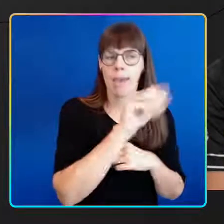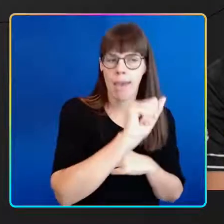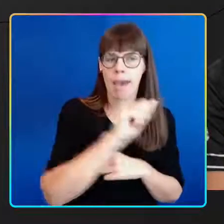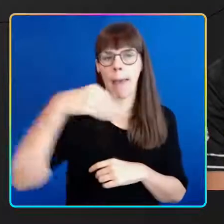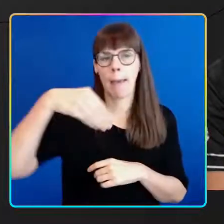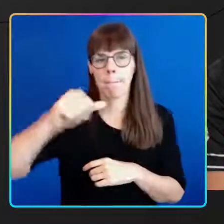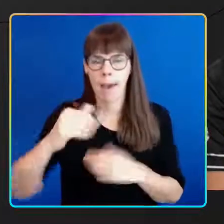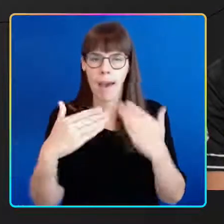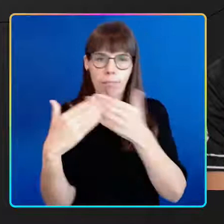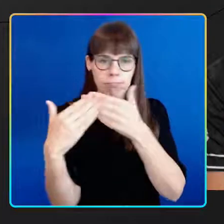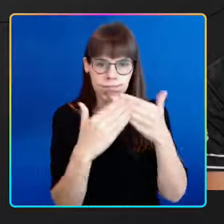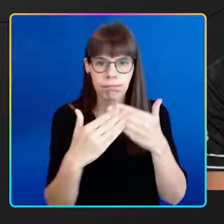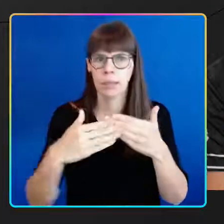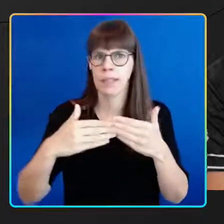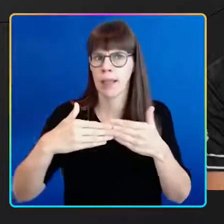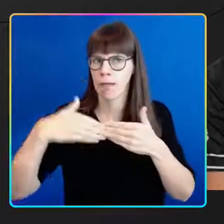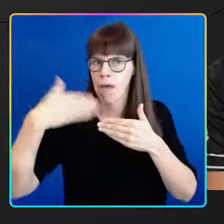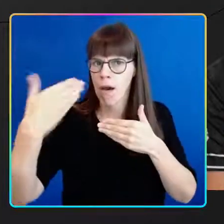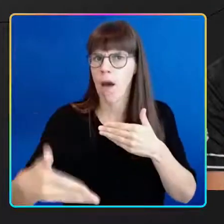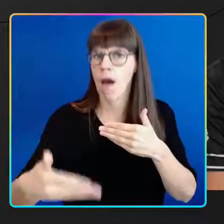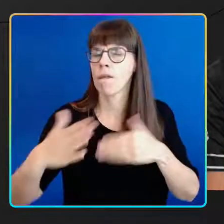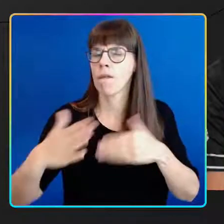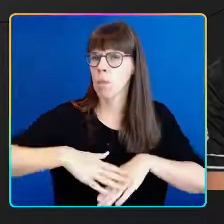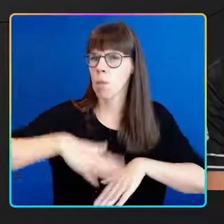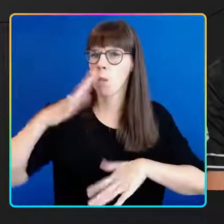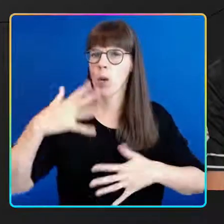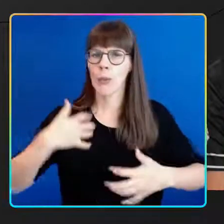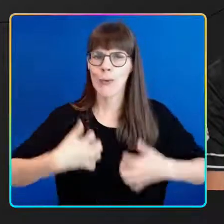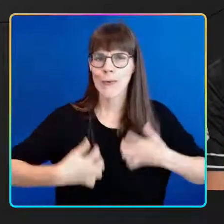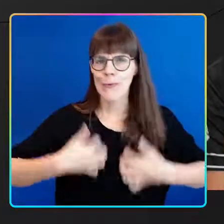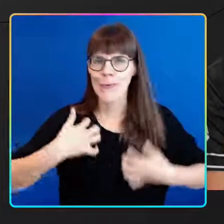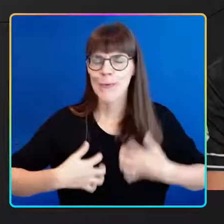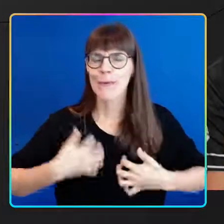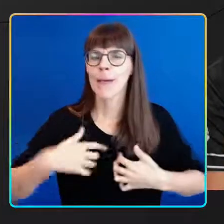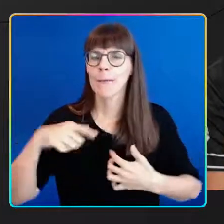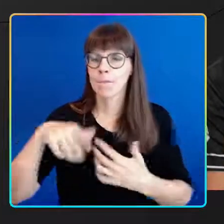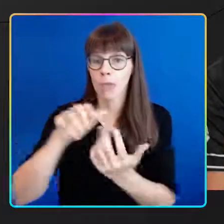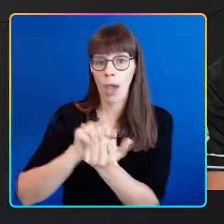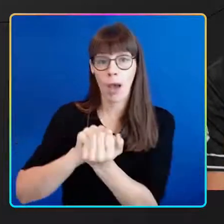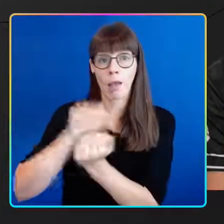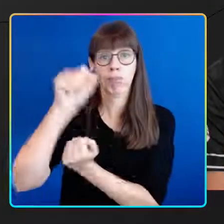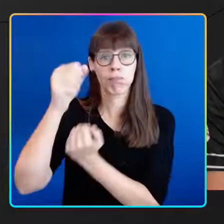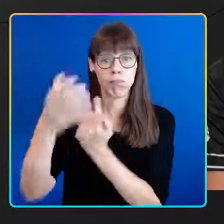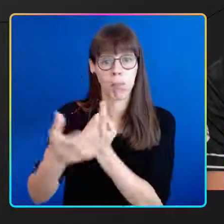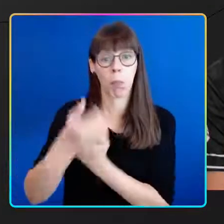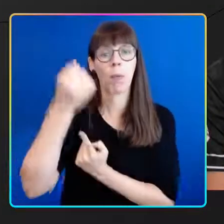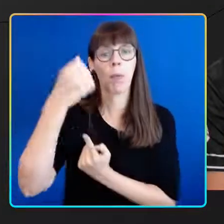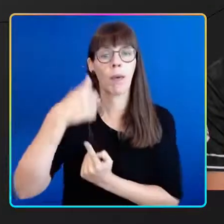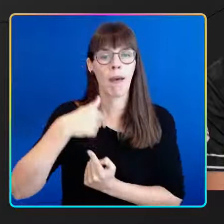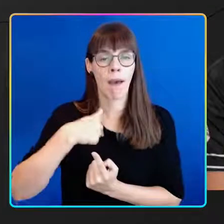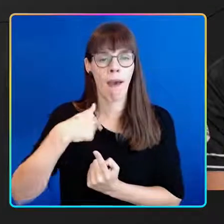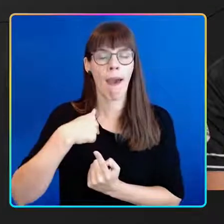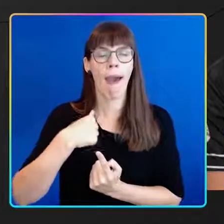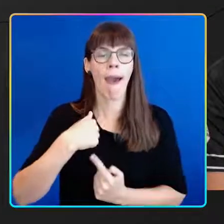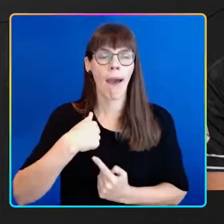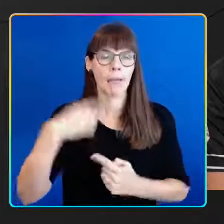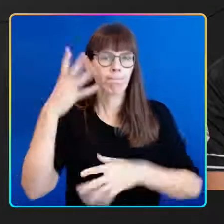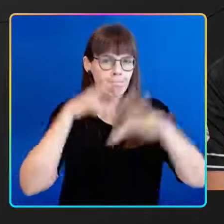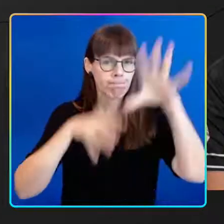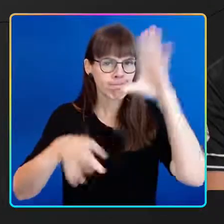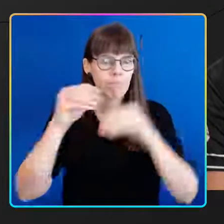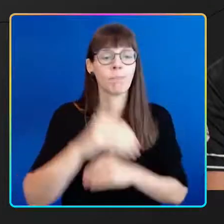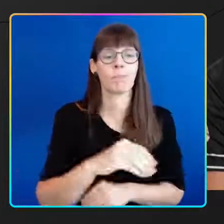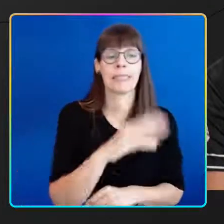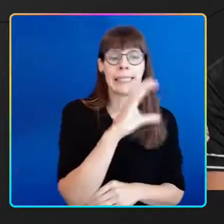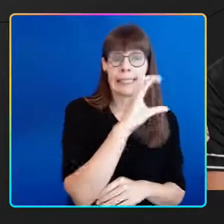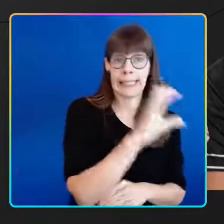so excited because in the degree, I was able to learn C and R. At that